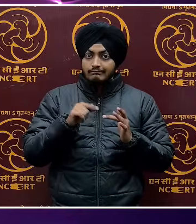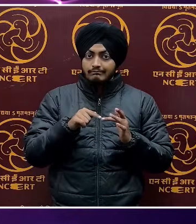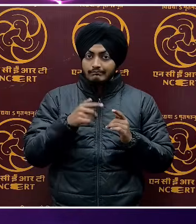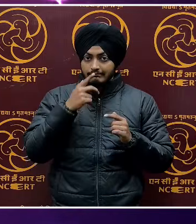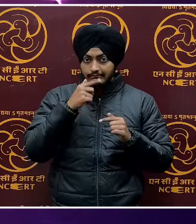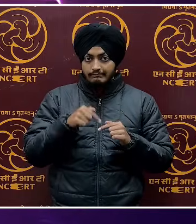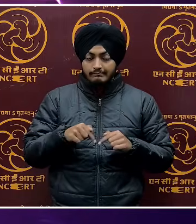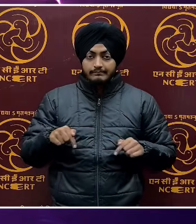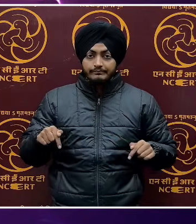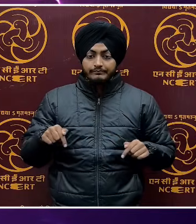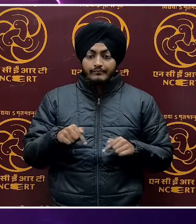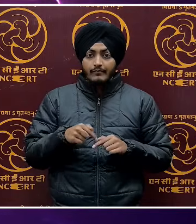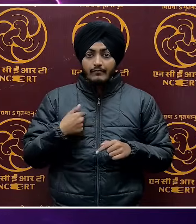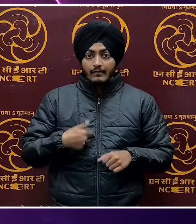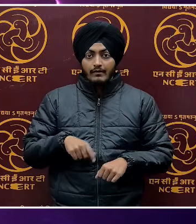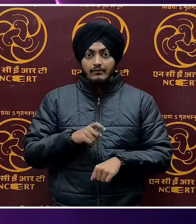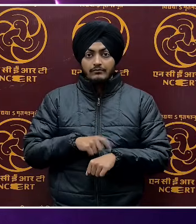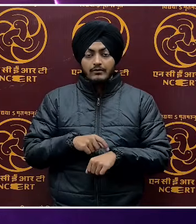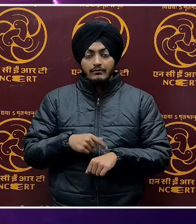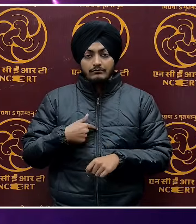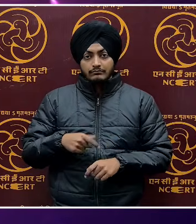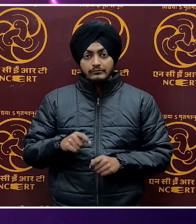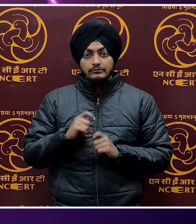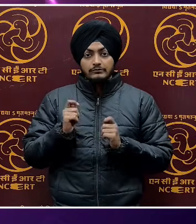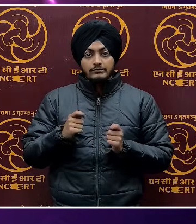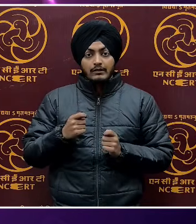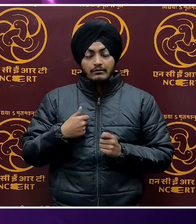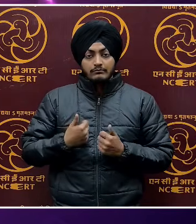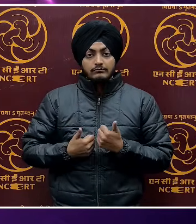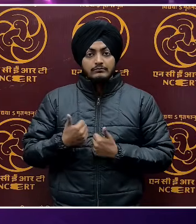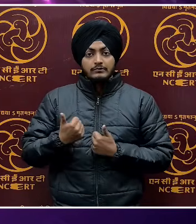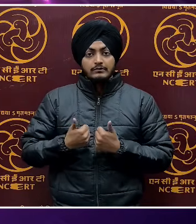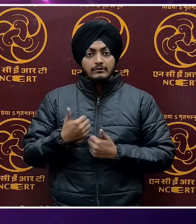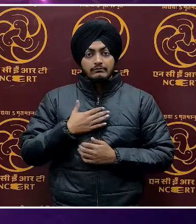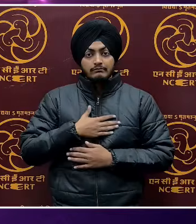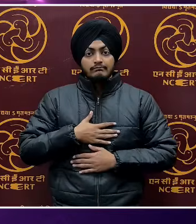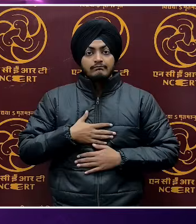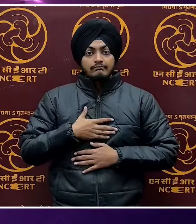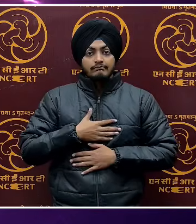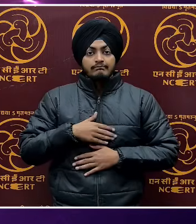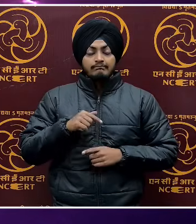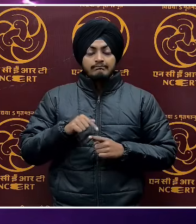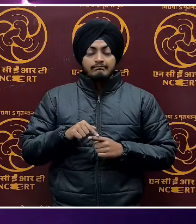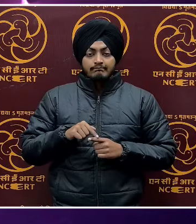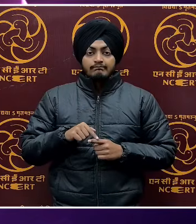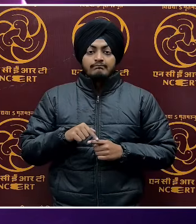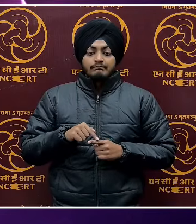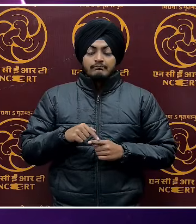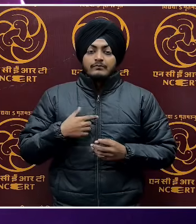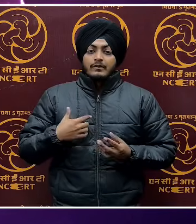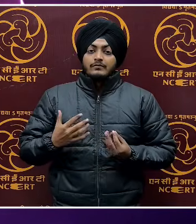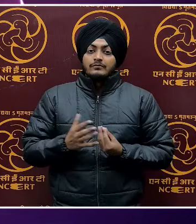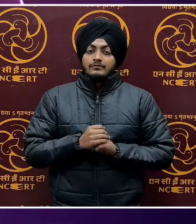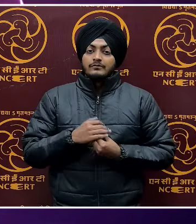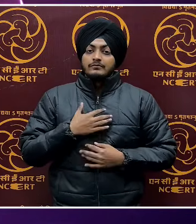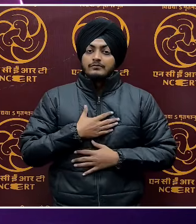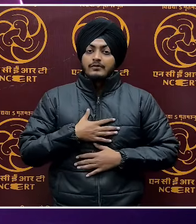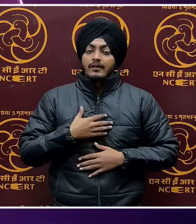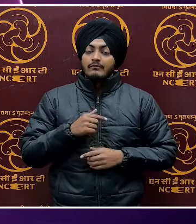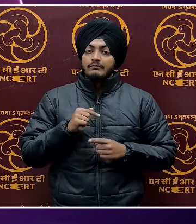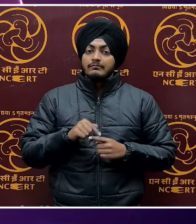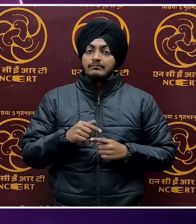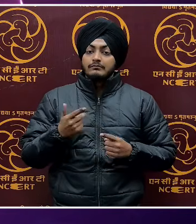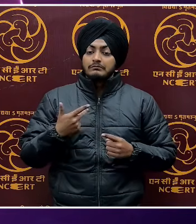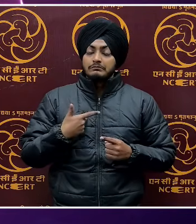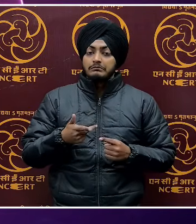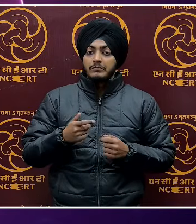innovateindia1.mygov.in. Well, it's time that we celebrate Exam Utsav as a life Utsav, and we celebrate what is extremely essential to